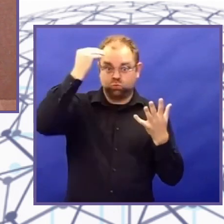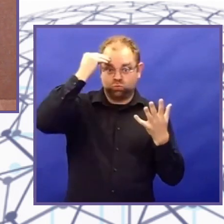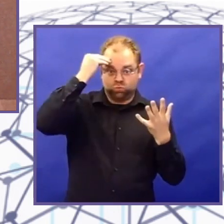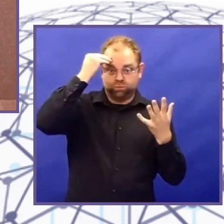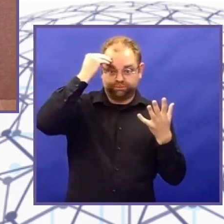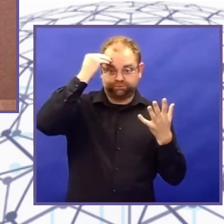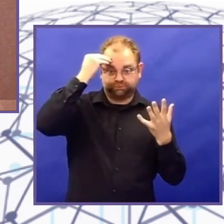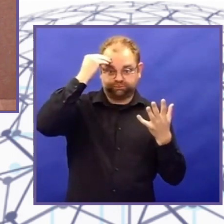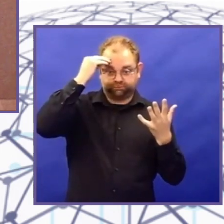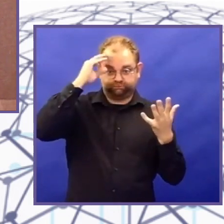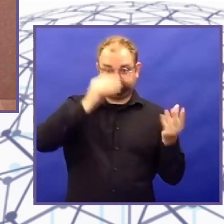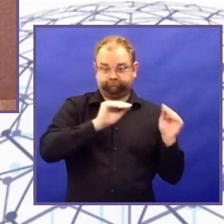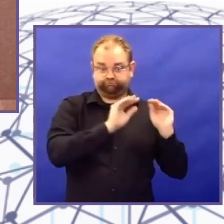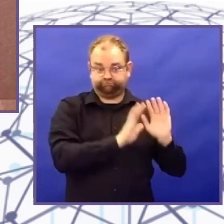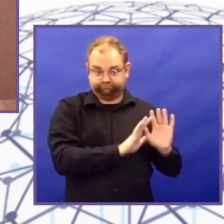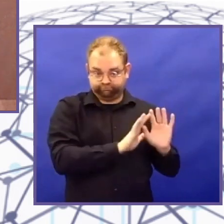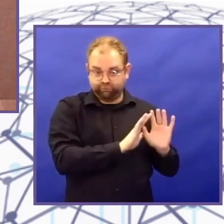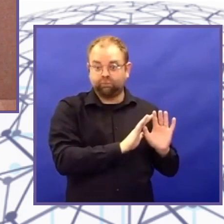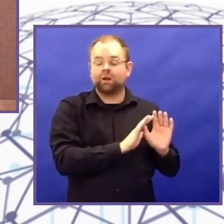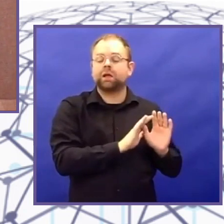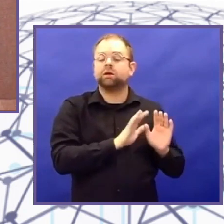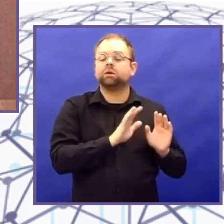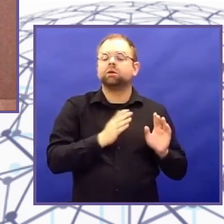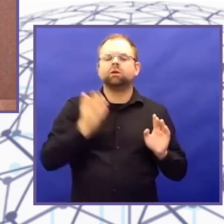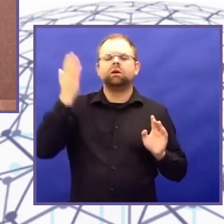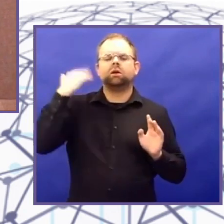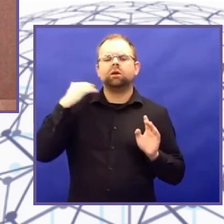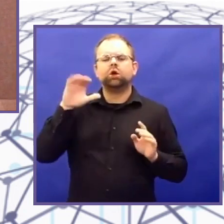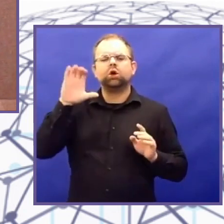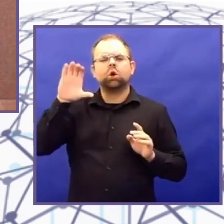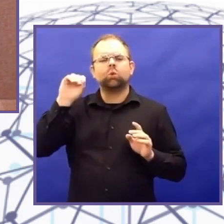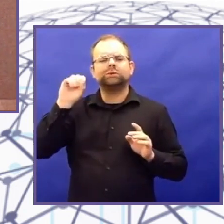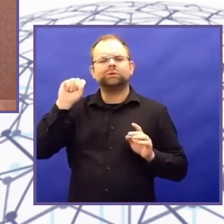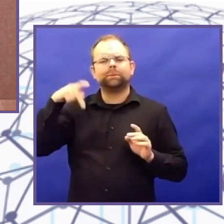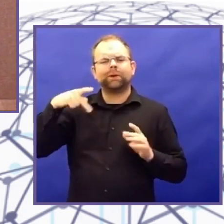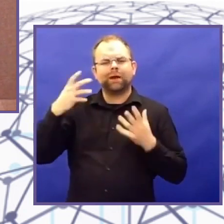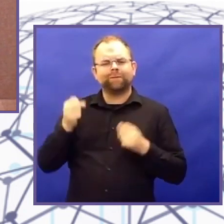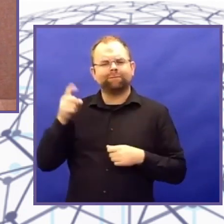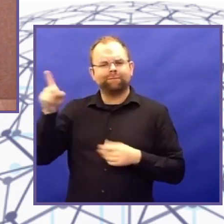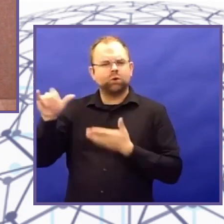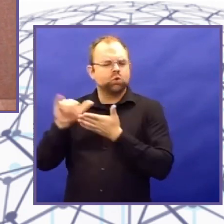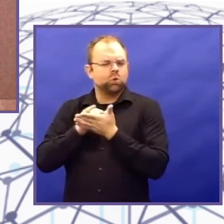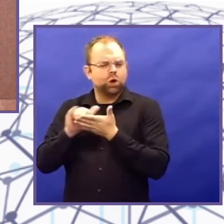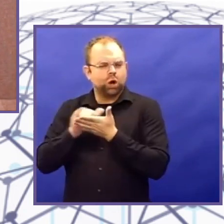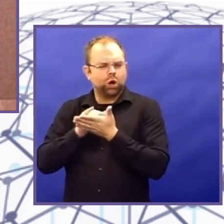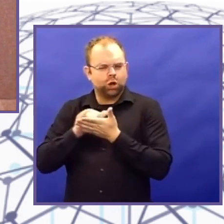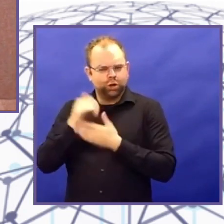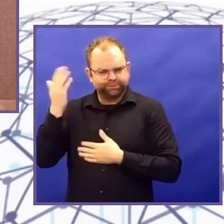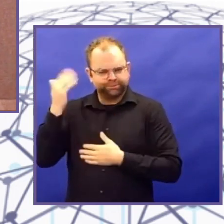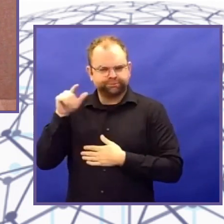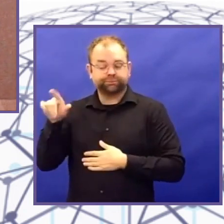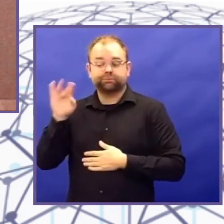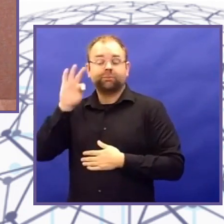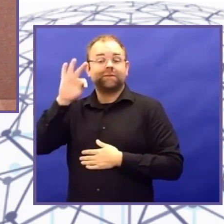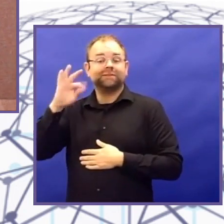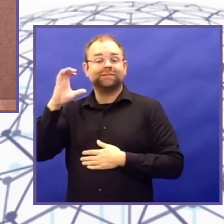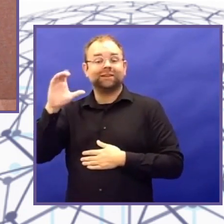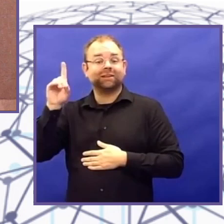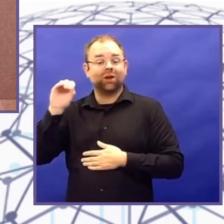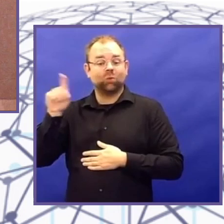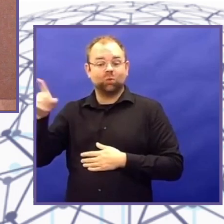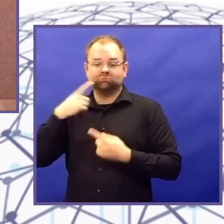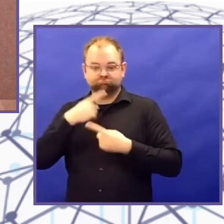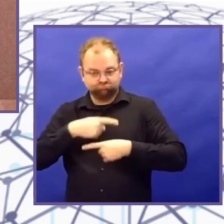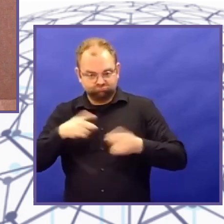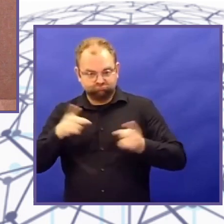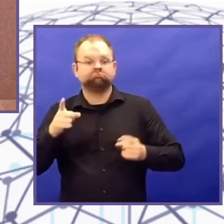2030. So from a £10 million programme a few years ago, AT 2030 is now a